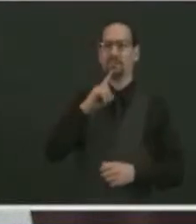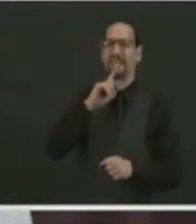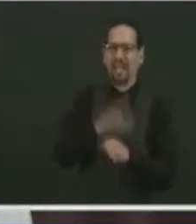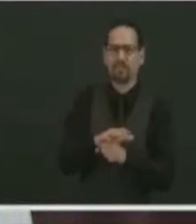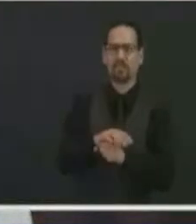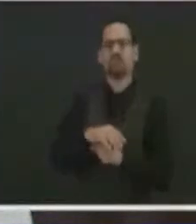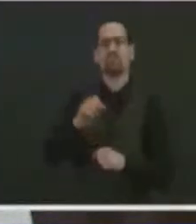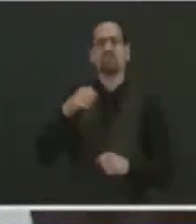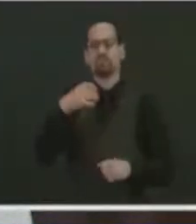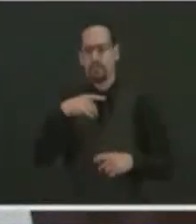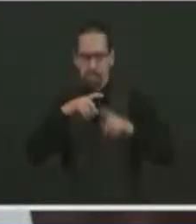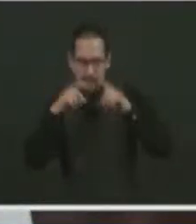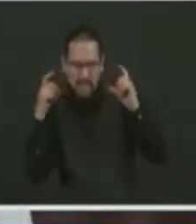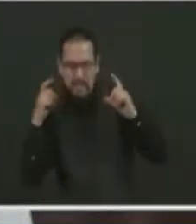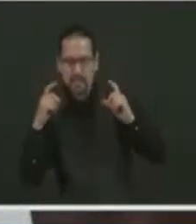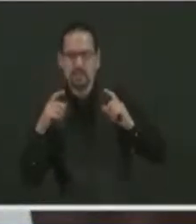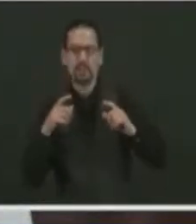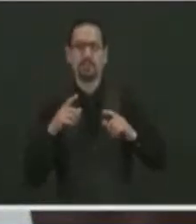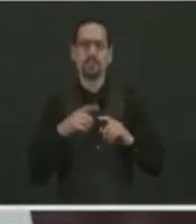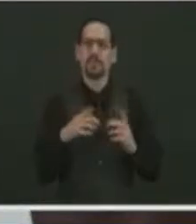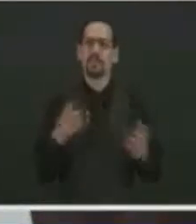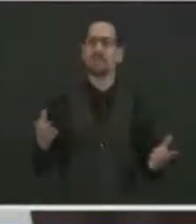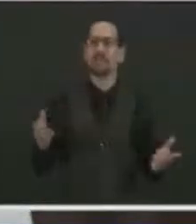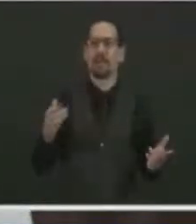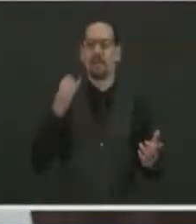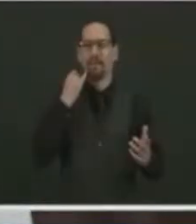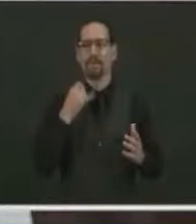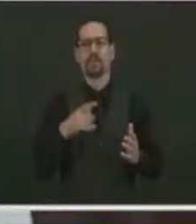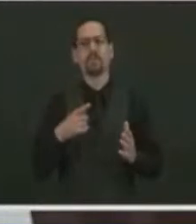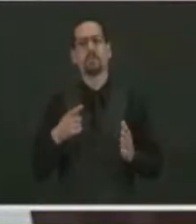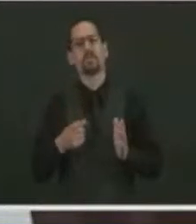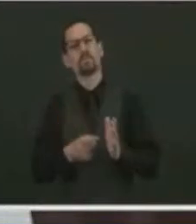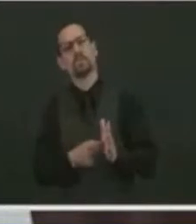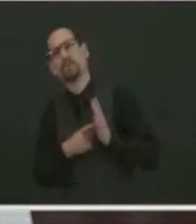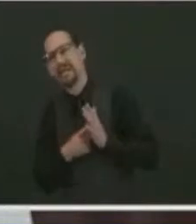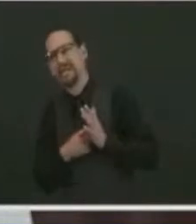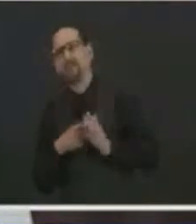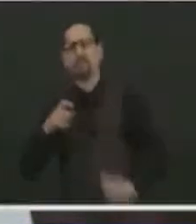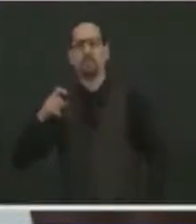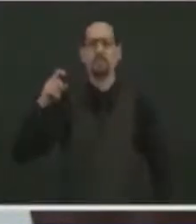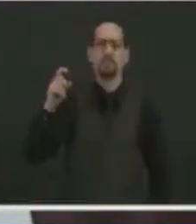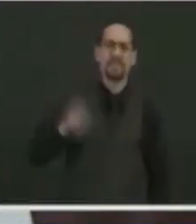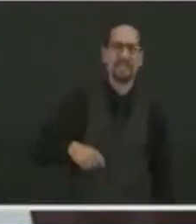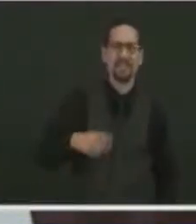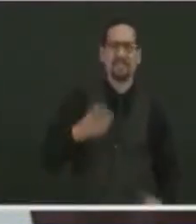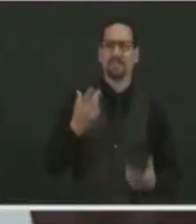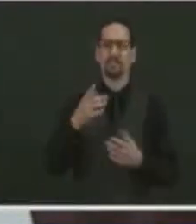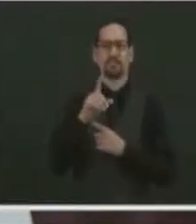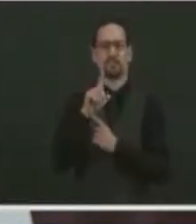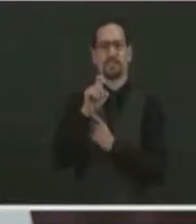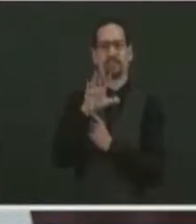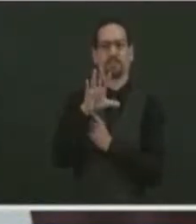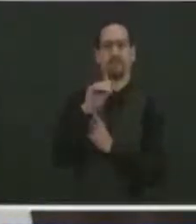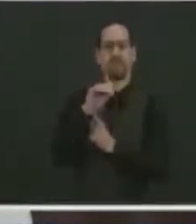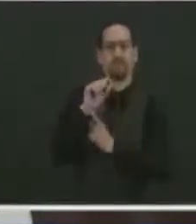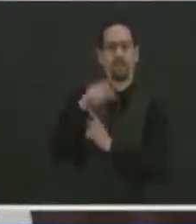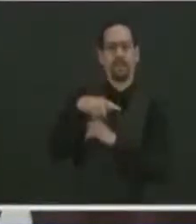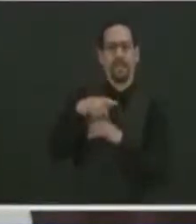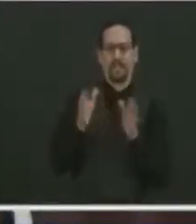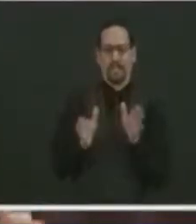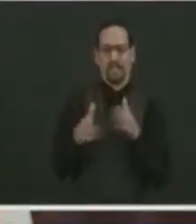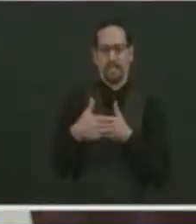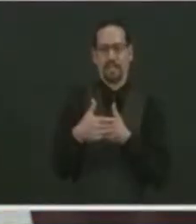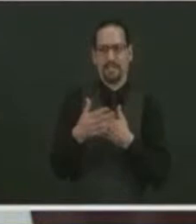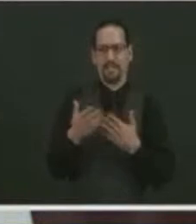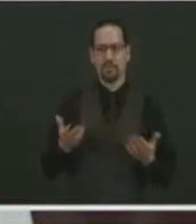you put us out of business if you required 150 square feet. So we said, fine. But if you're bigger and you want to do that, that's fine.